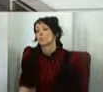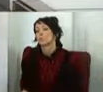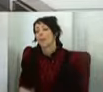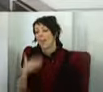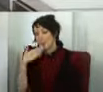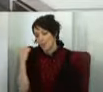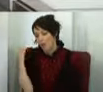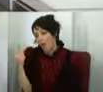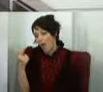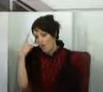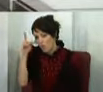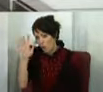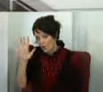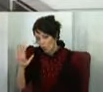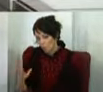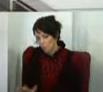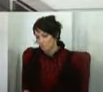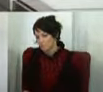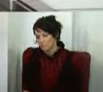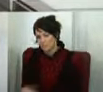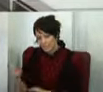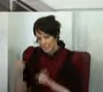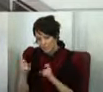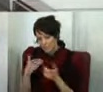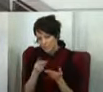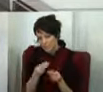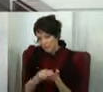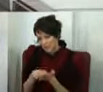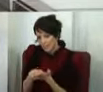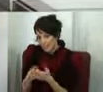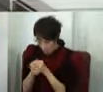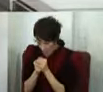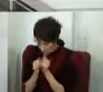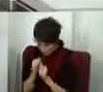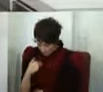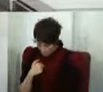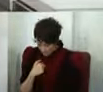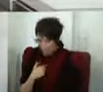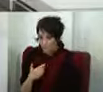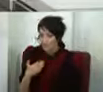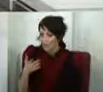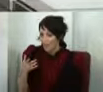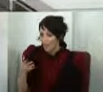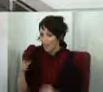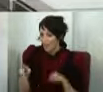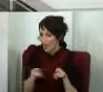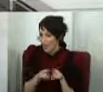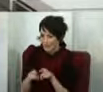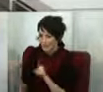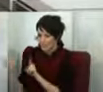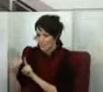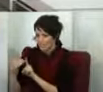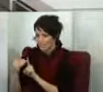thank you all for your gifts and your offerings. Please pray with me. I also need to remind you that second